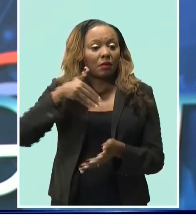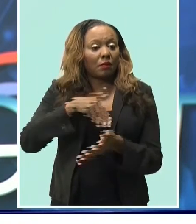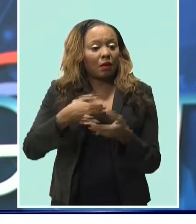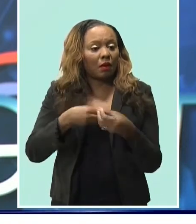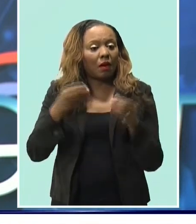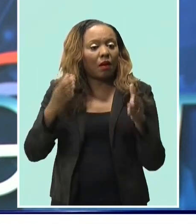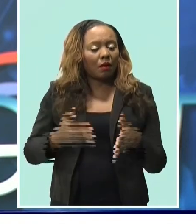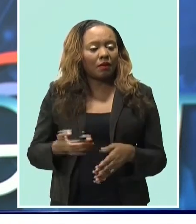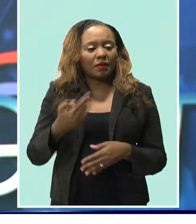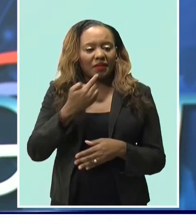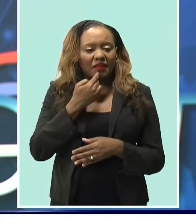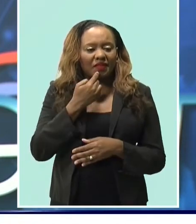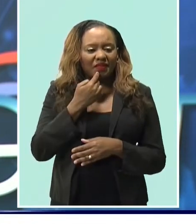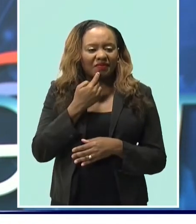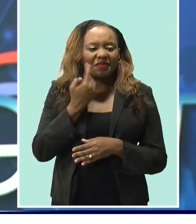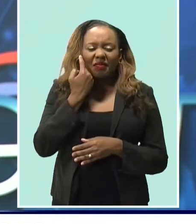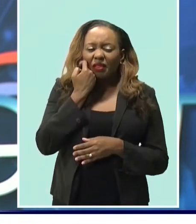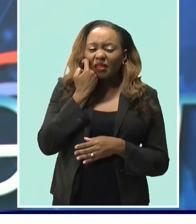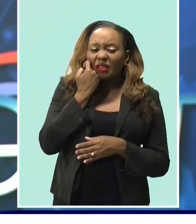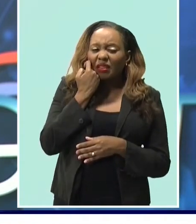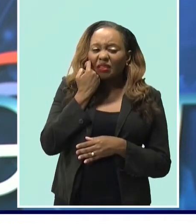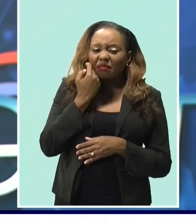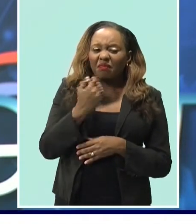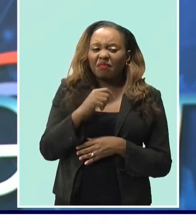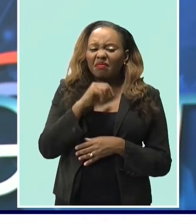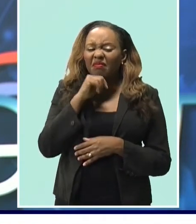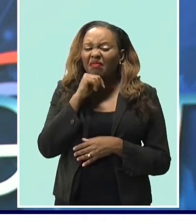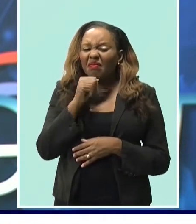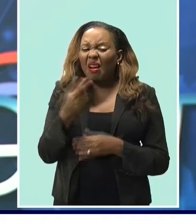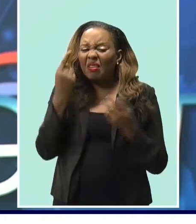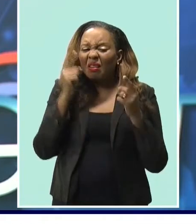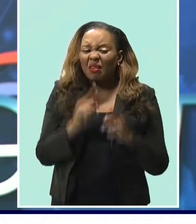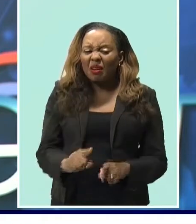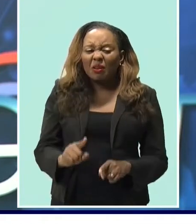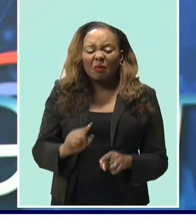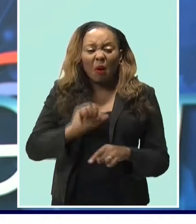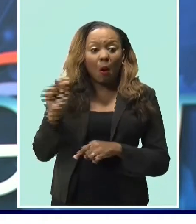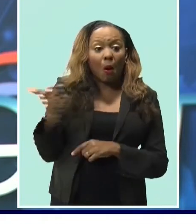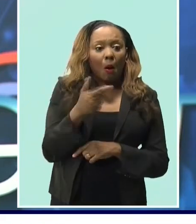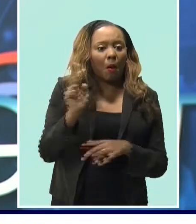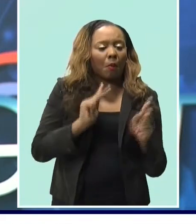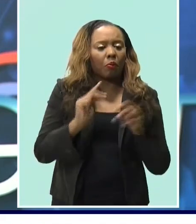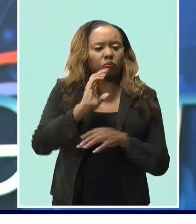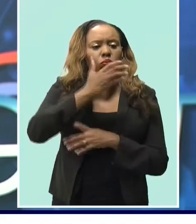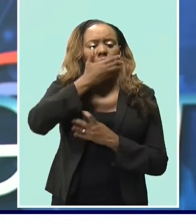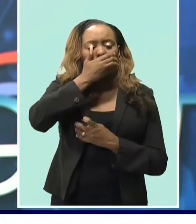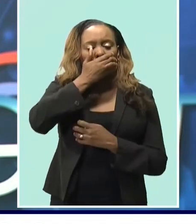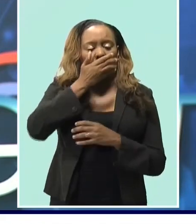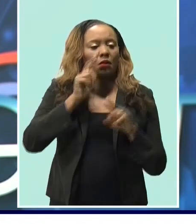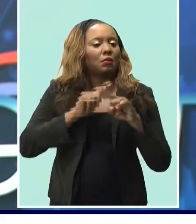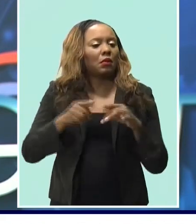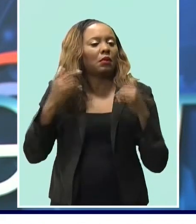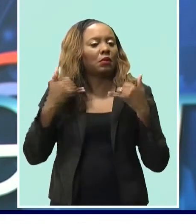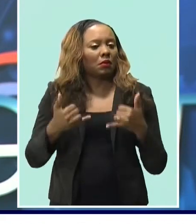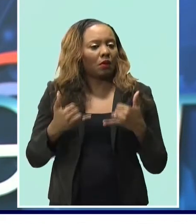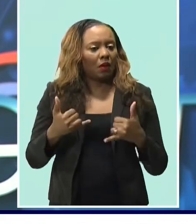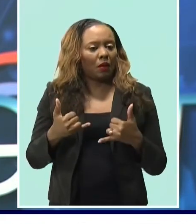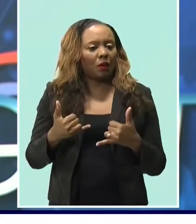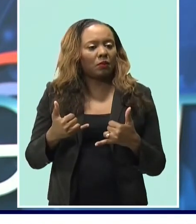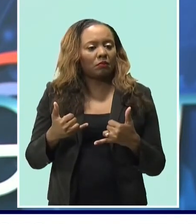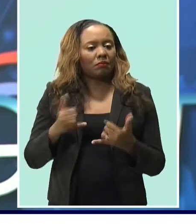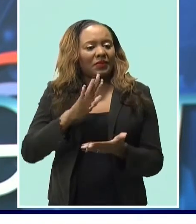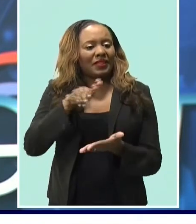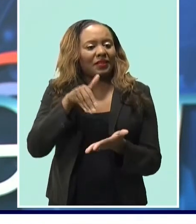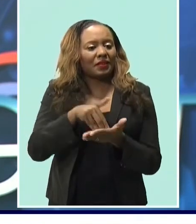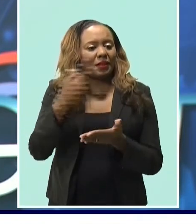Medical Officer Dr. Anton Best admits that up until recently, the ministry was not in favor of the general public wearing masks.